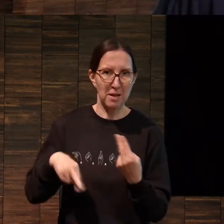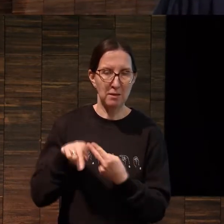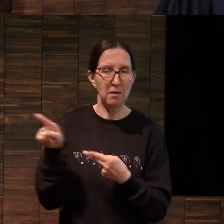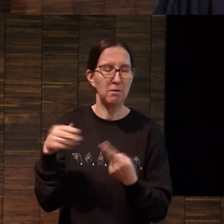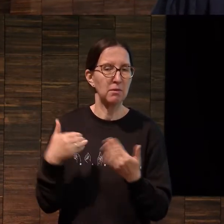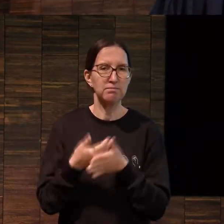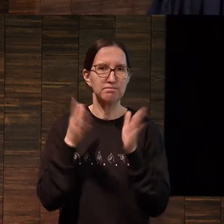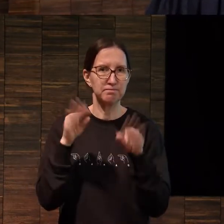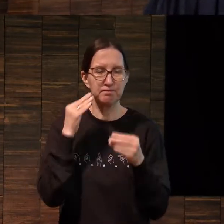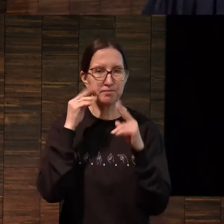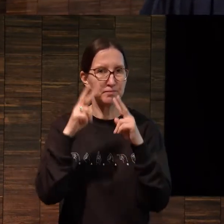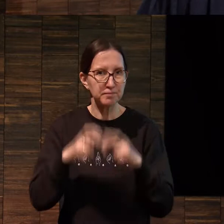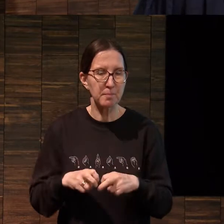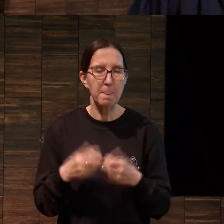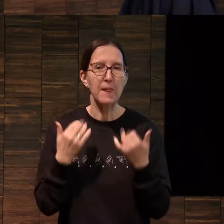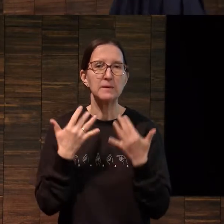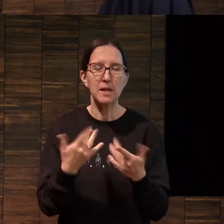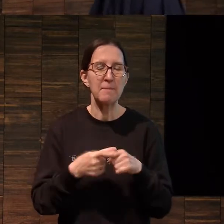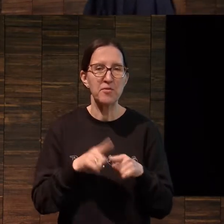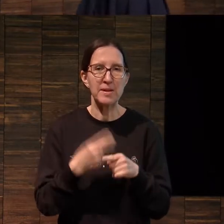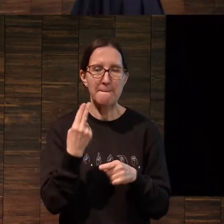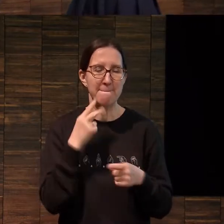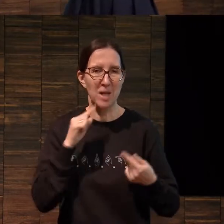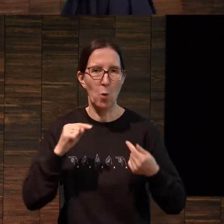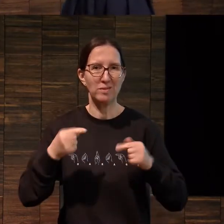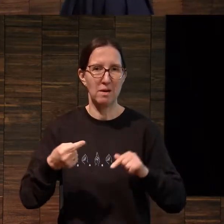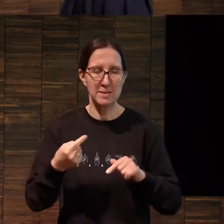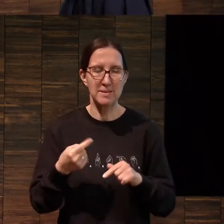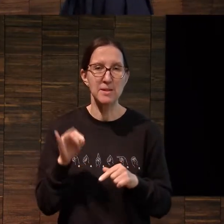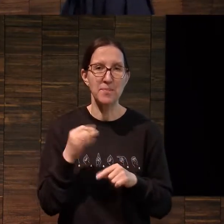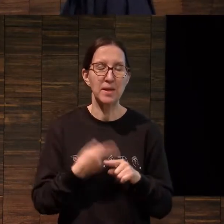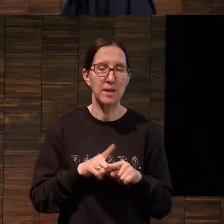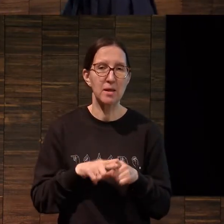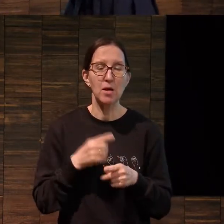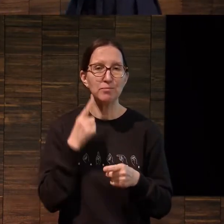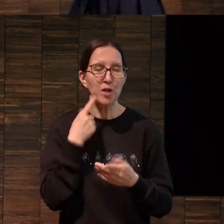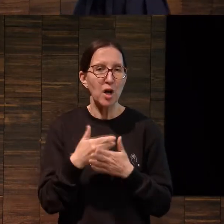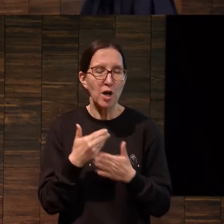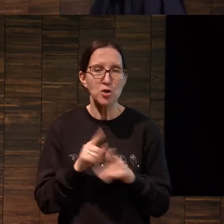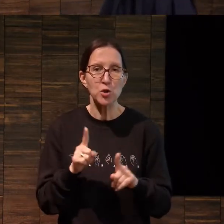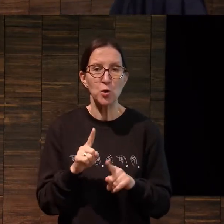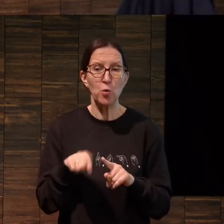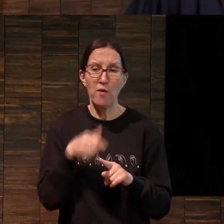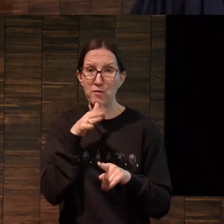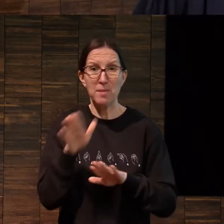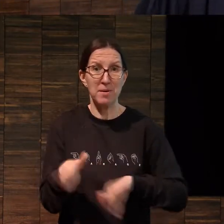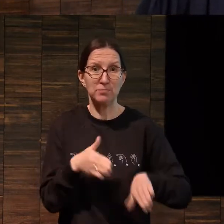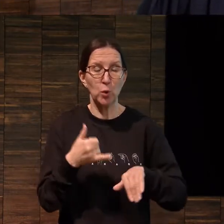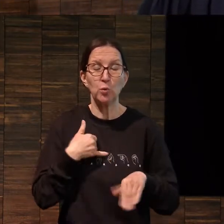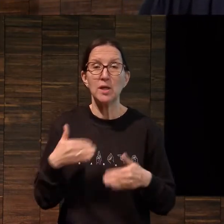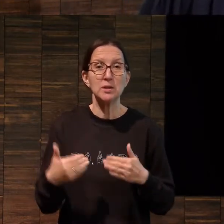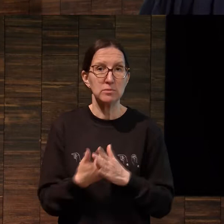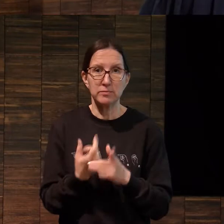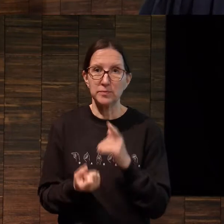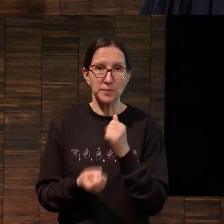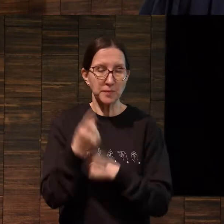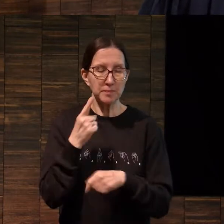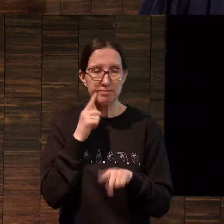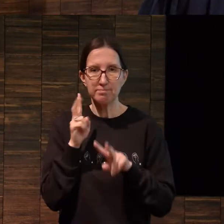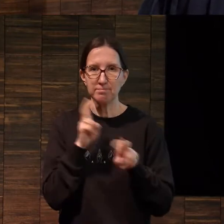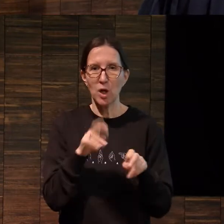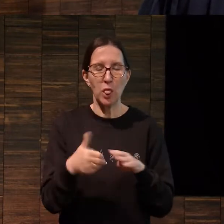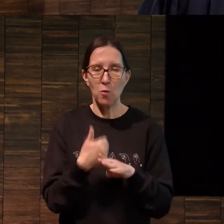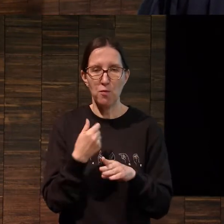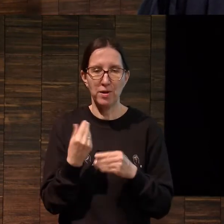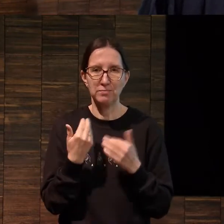However, there is a new revision of the international standards due to be out very soon, and they are reviewing their guidelines on contrast. So it